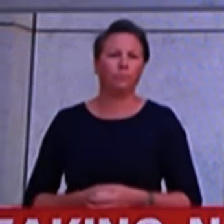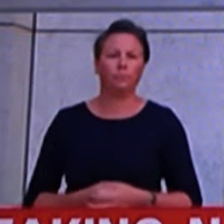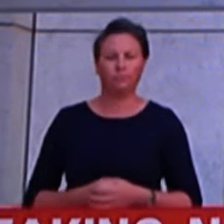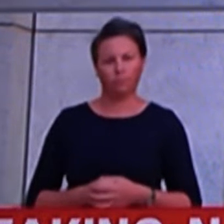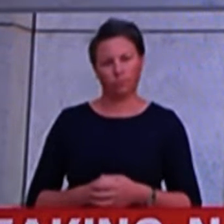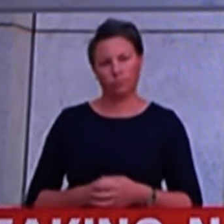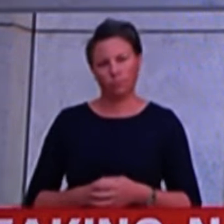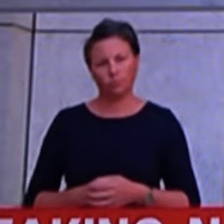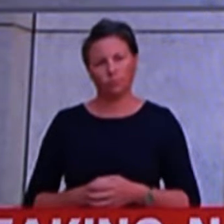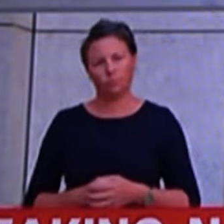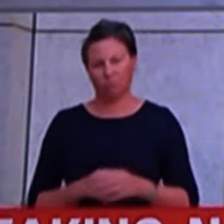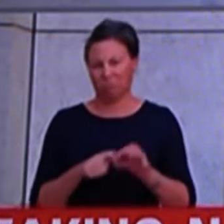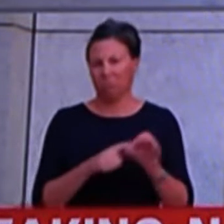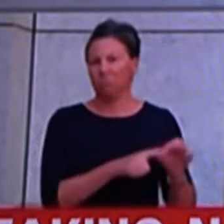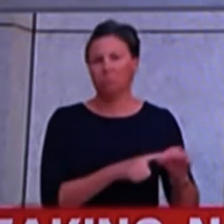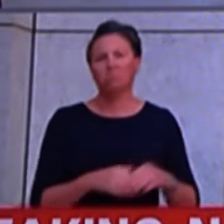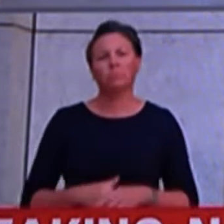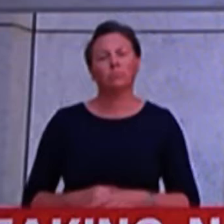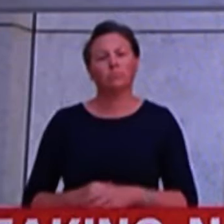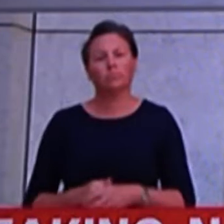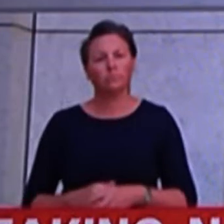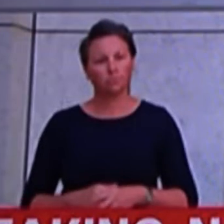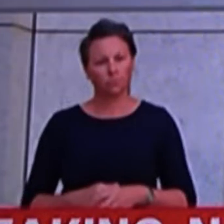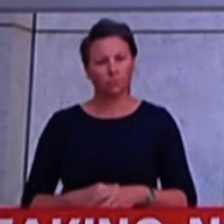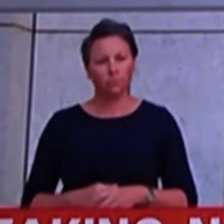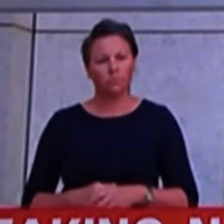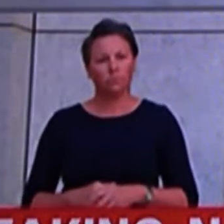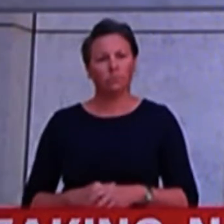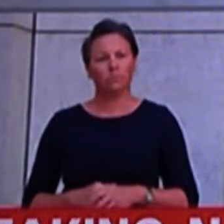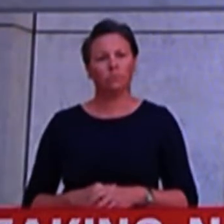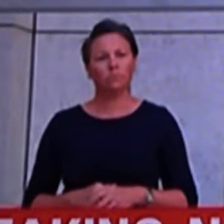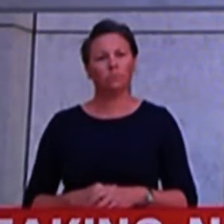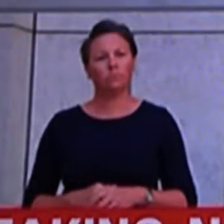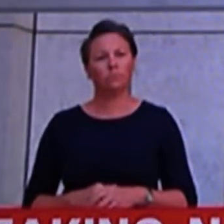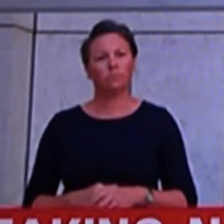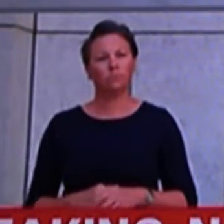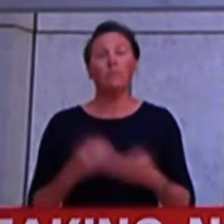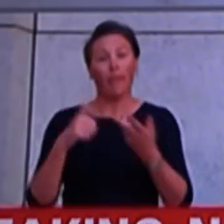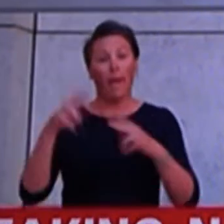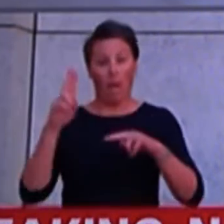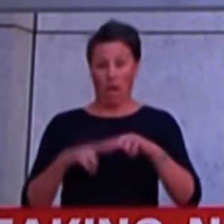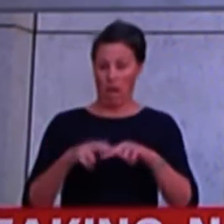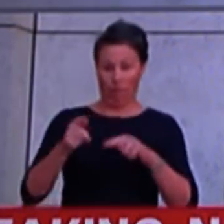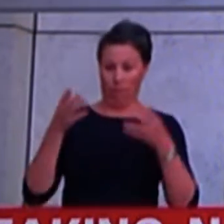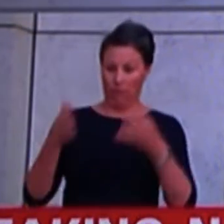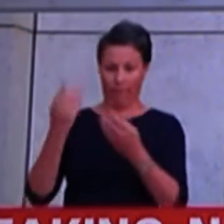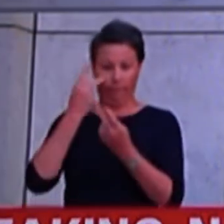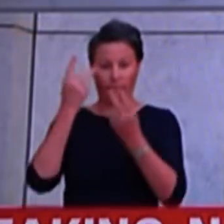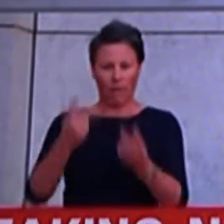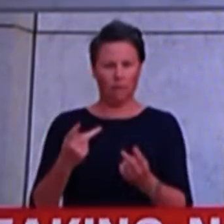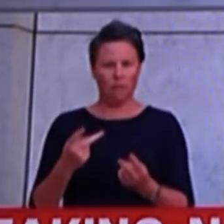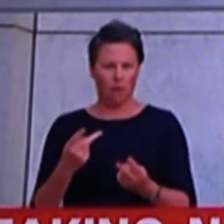These kinds of visits to a grandparent at home, for example, wouldn't result in an on-the-spot fine? No, they simply reinforce